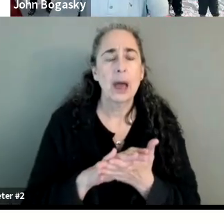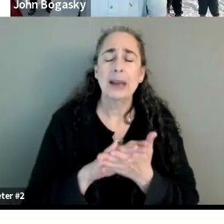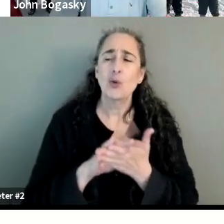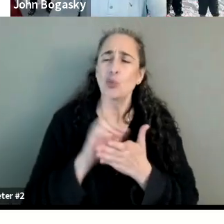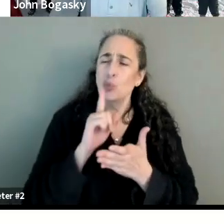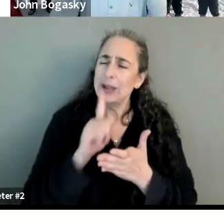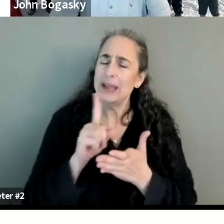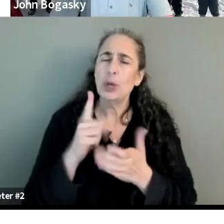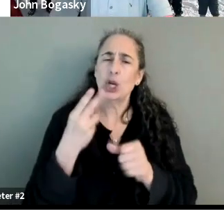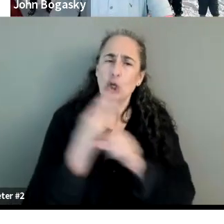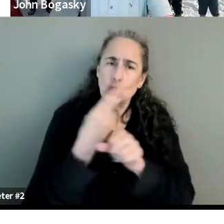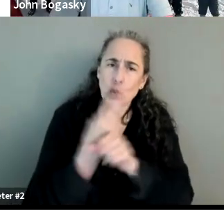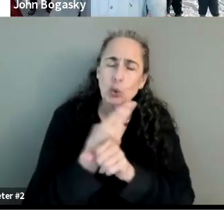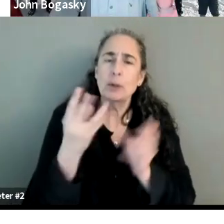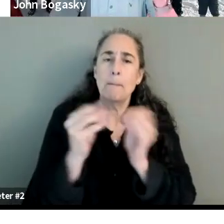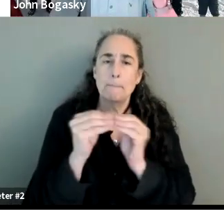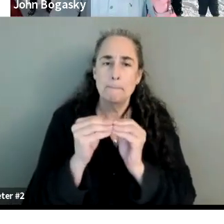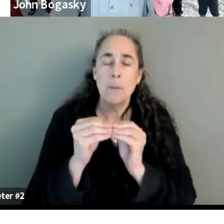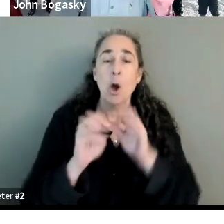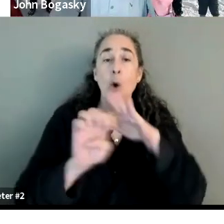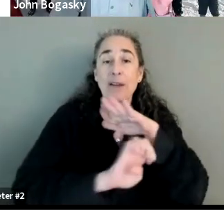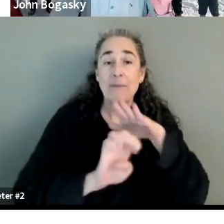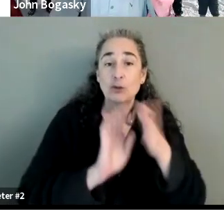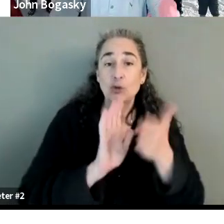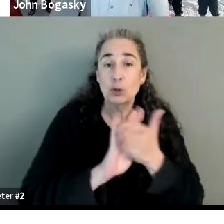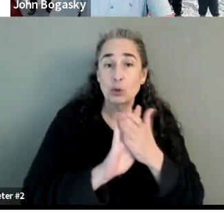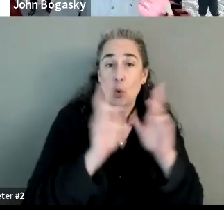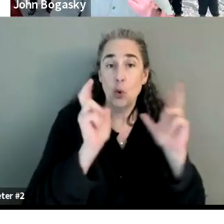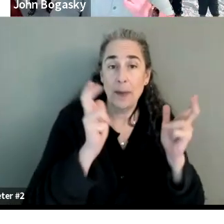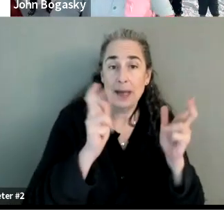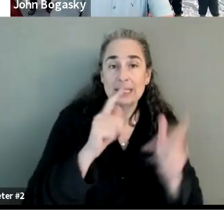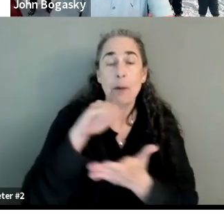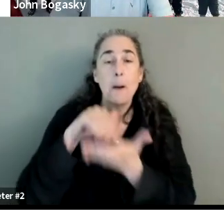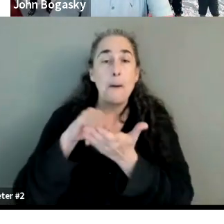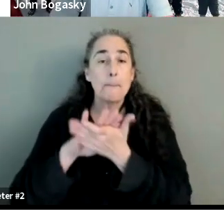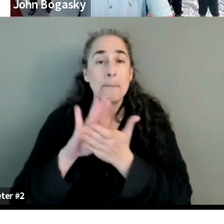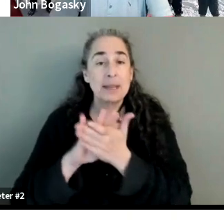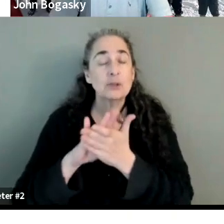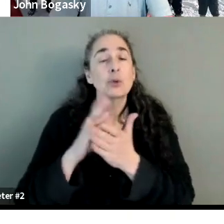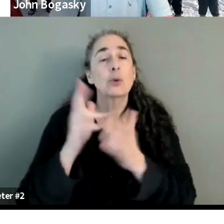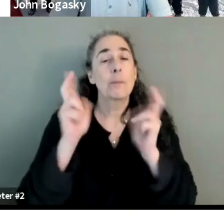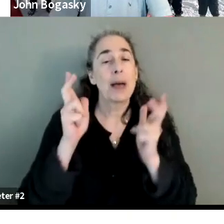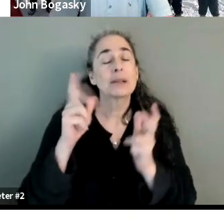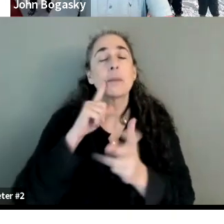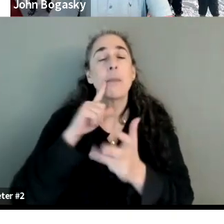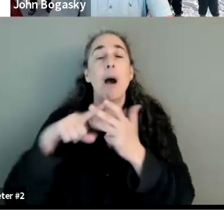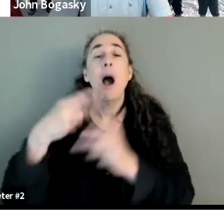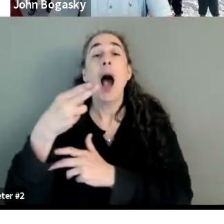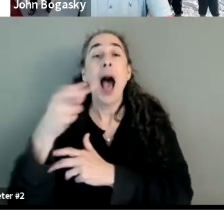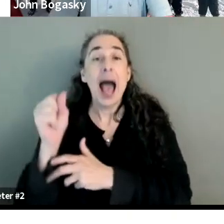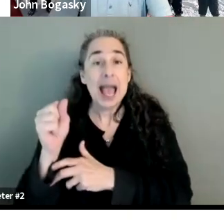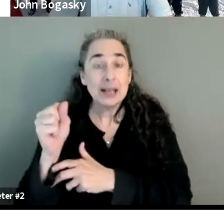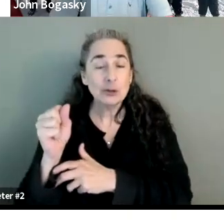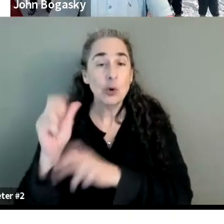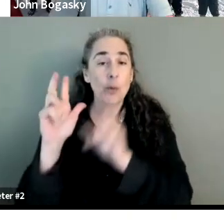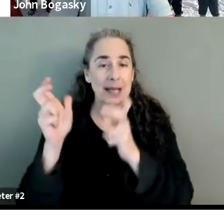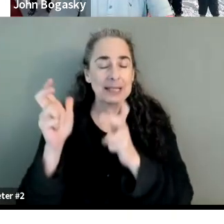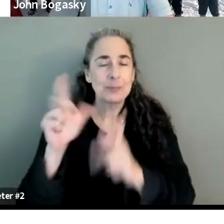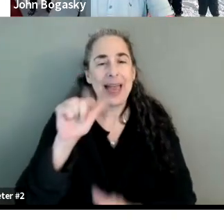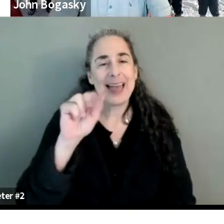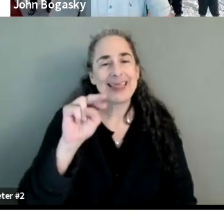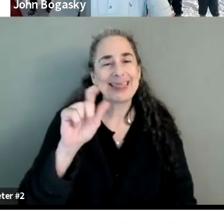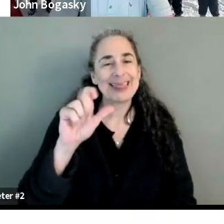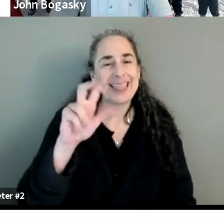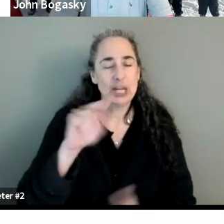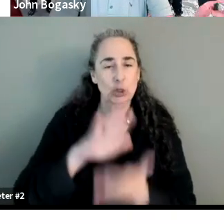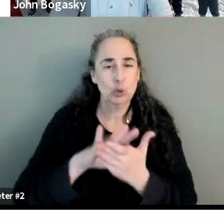utilized. We have elementary school basketball, middle school basketball, high school basketball, at the Landon School in Bethesda.